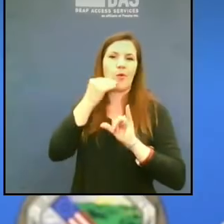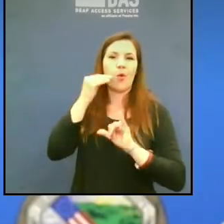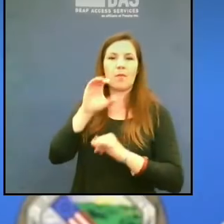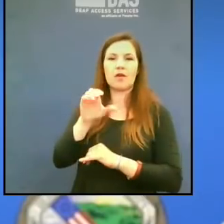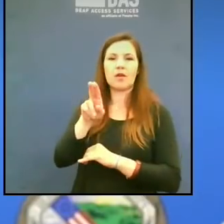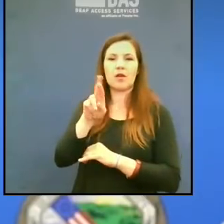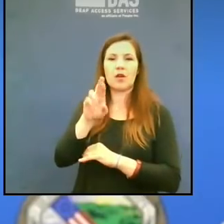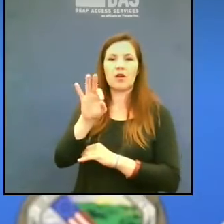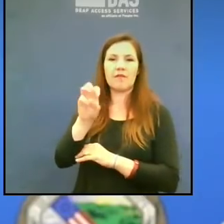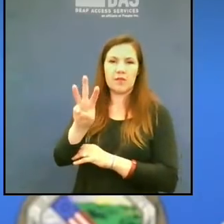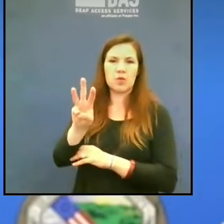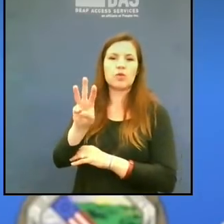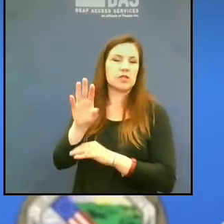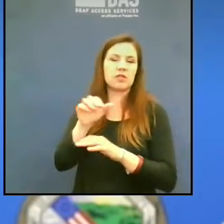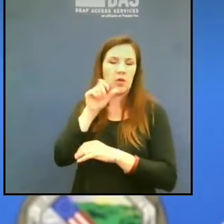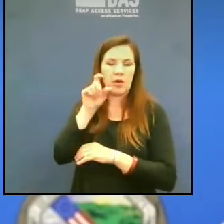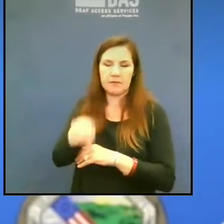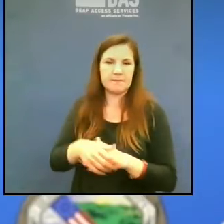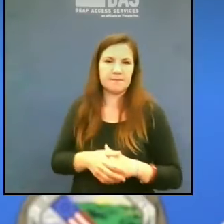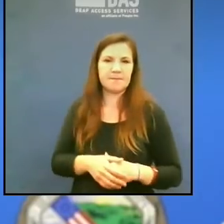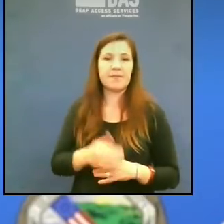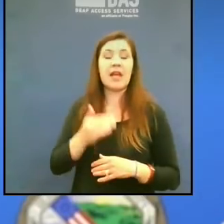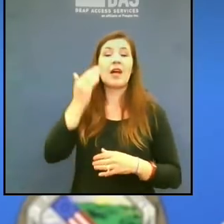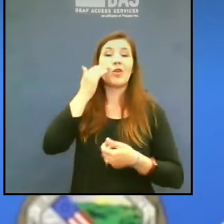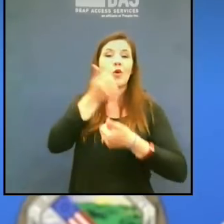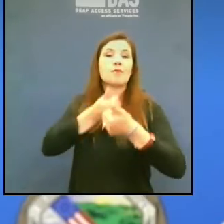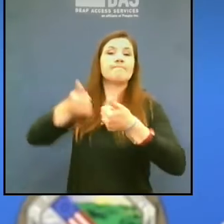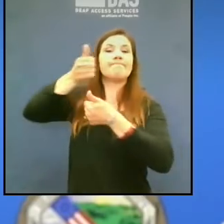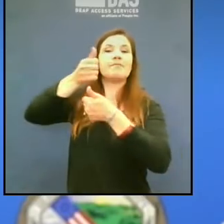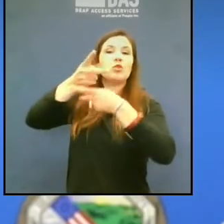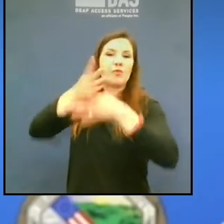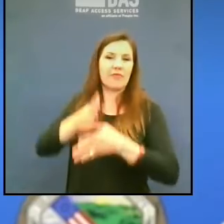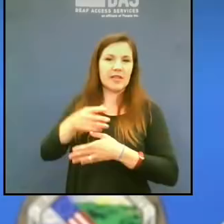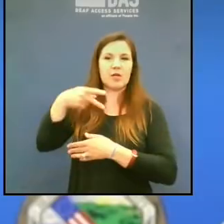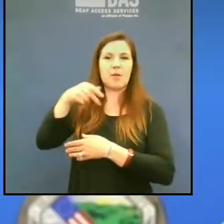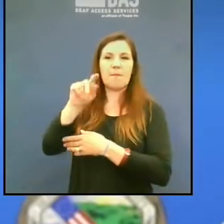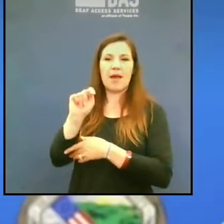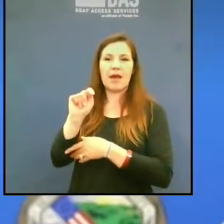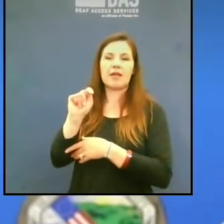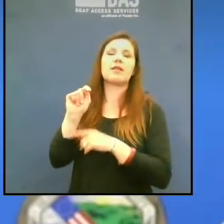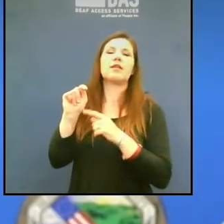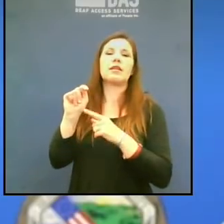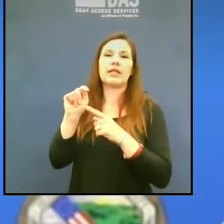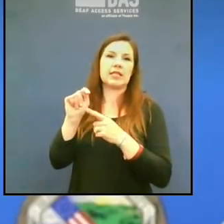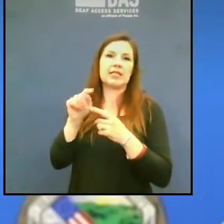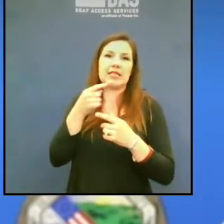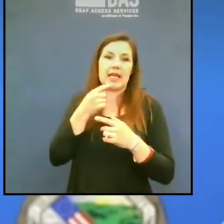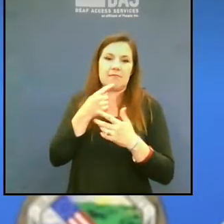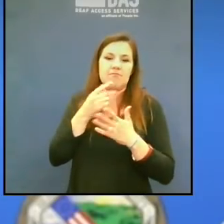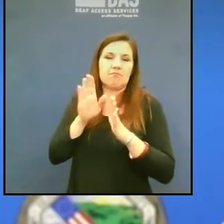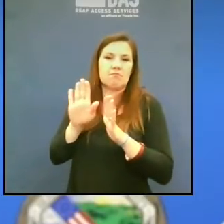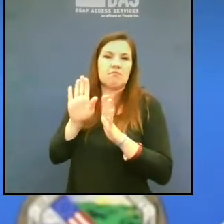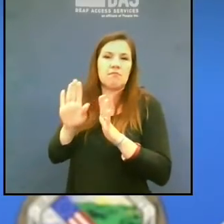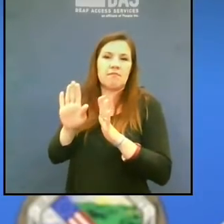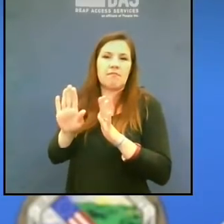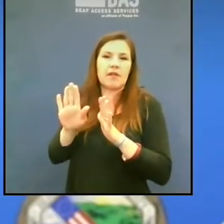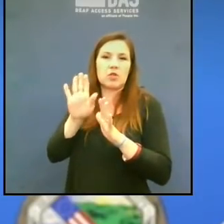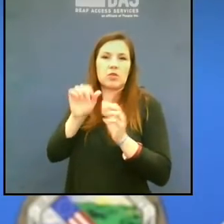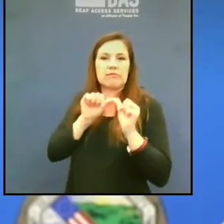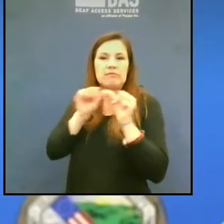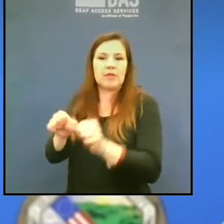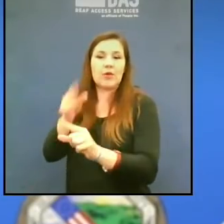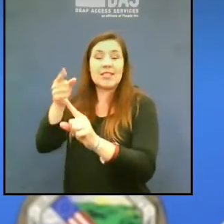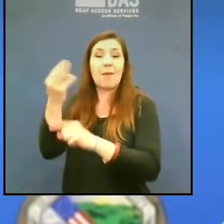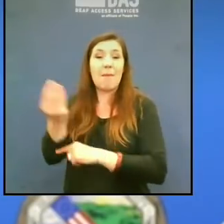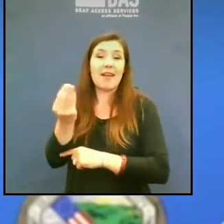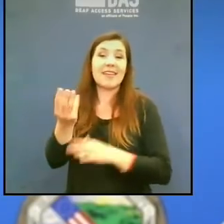curfew. I do know that the Supervisor Pat Keem had issued a curfew individually, and we had been told it was through Monday, but you see, well,